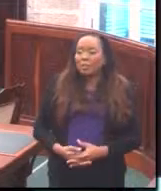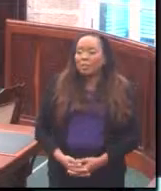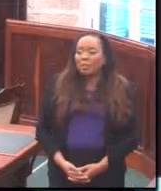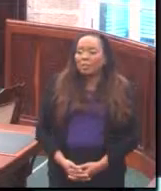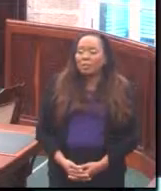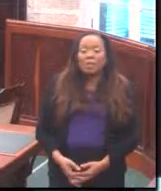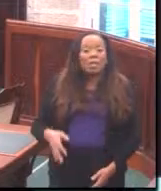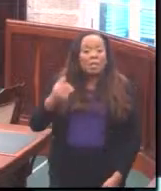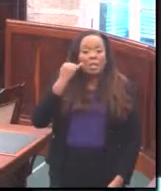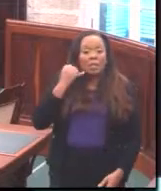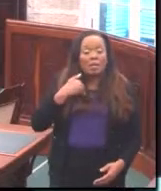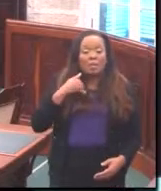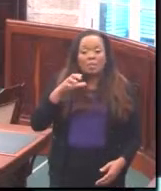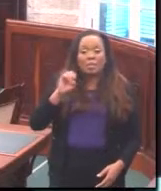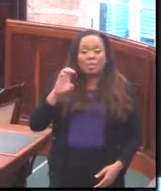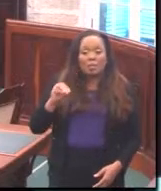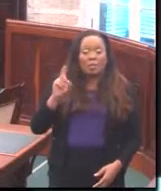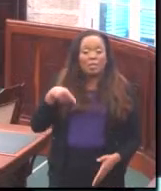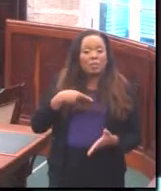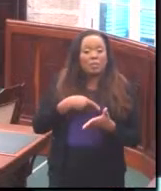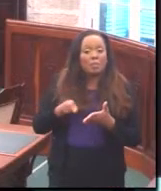pay them. I remember.